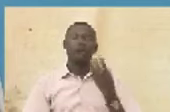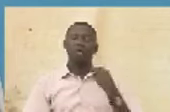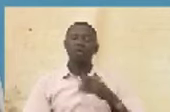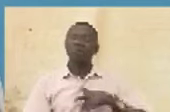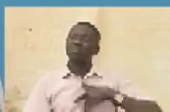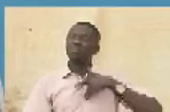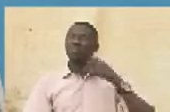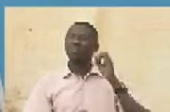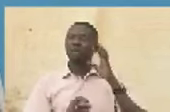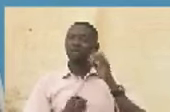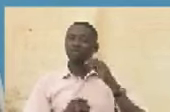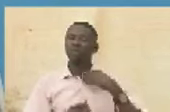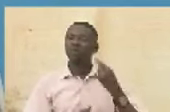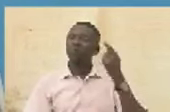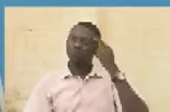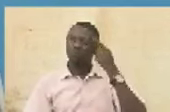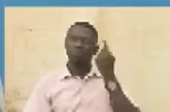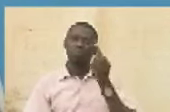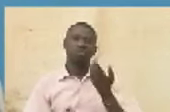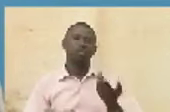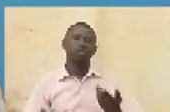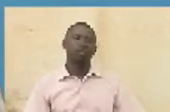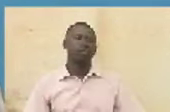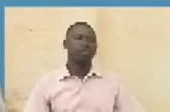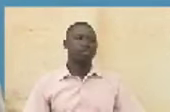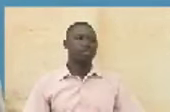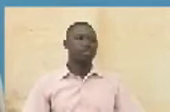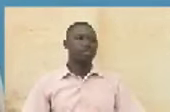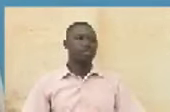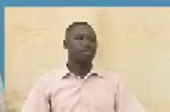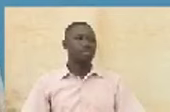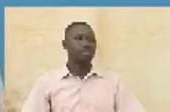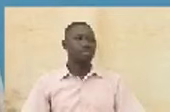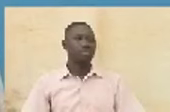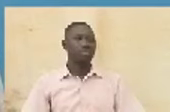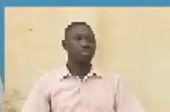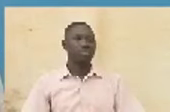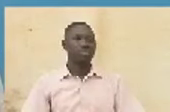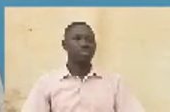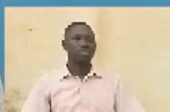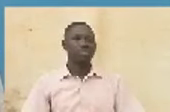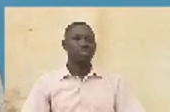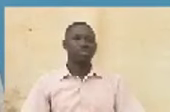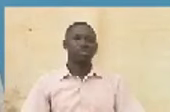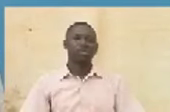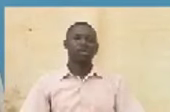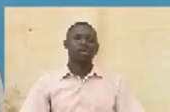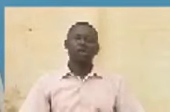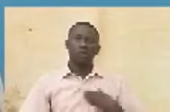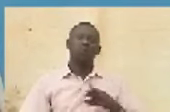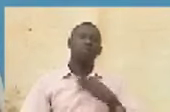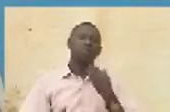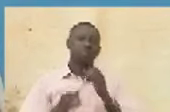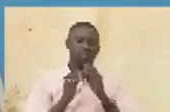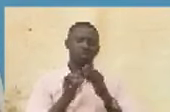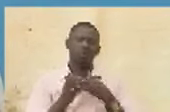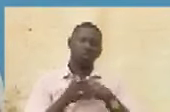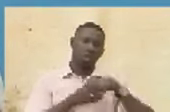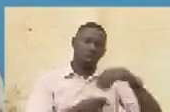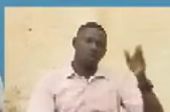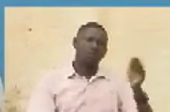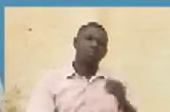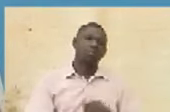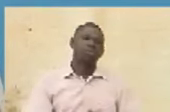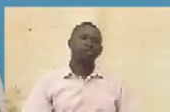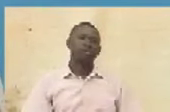well that is also so painful that only God knows only Allah knows ye koy findi then they'll tell you to go out nyetan ata